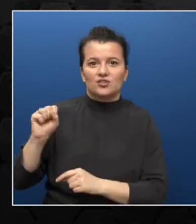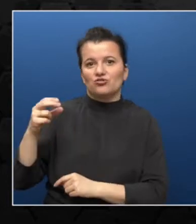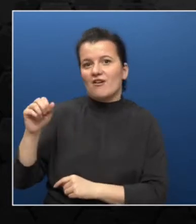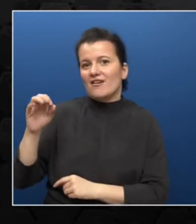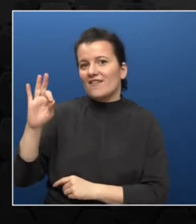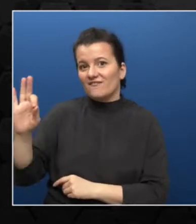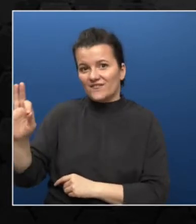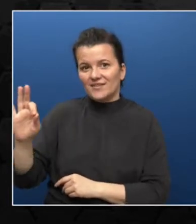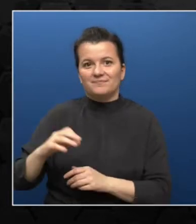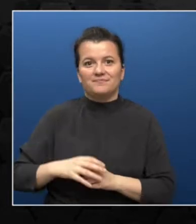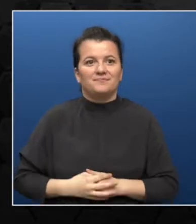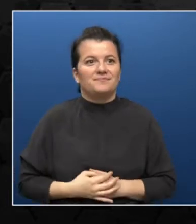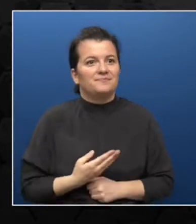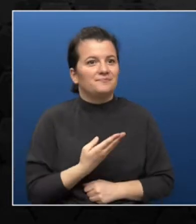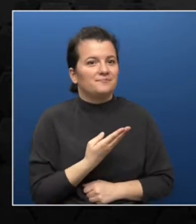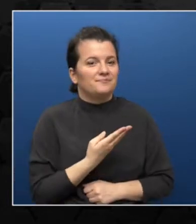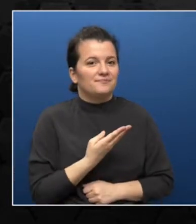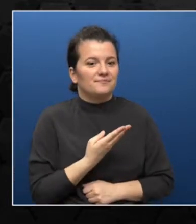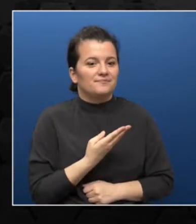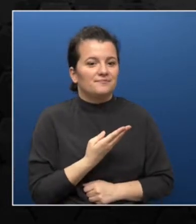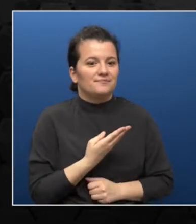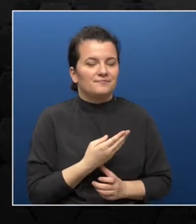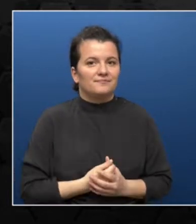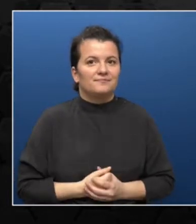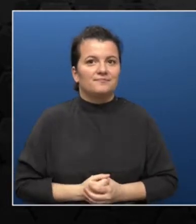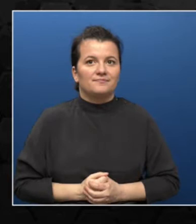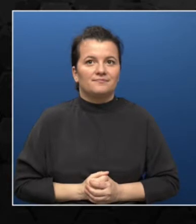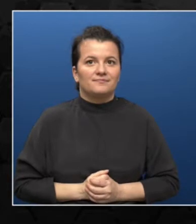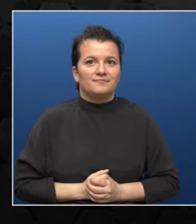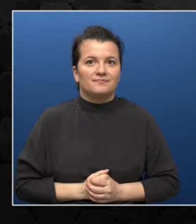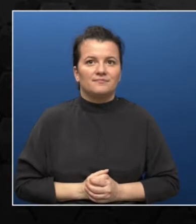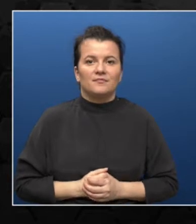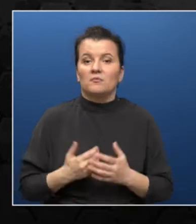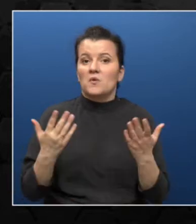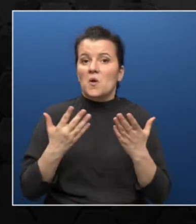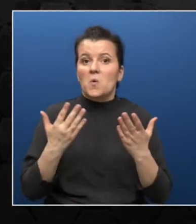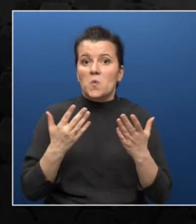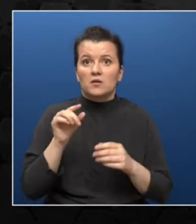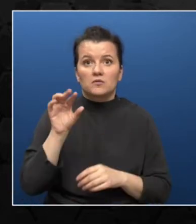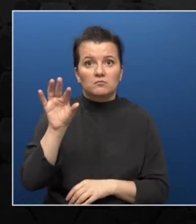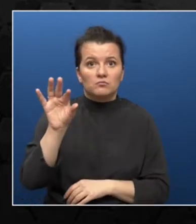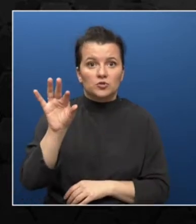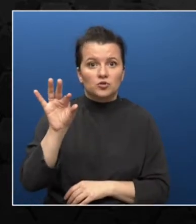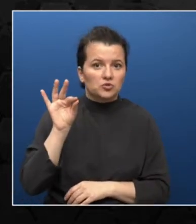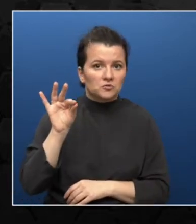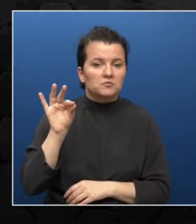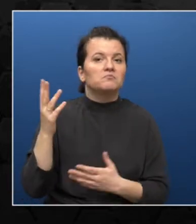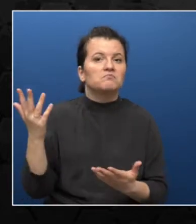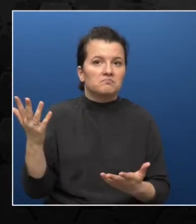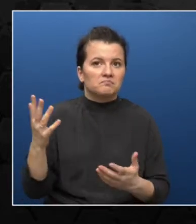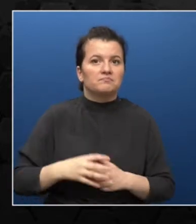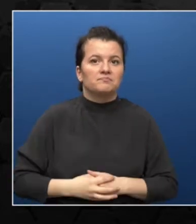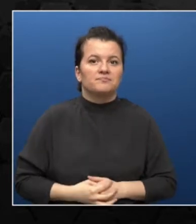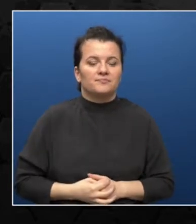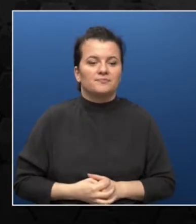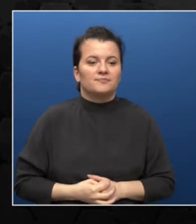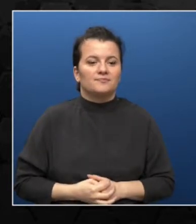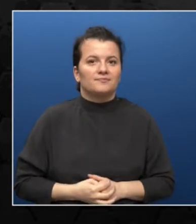Well, Luisa, Sharif. And then format, like you can select tablet. So create.